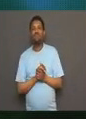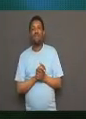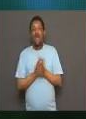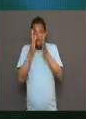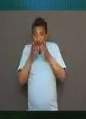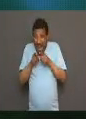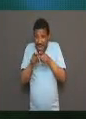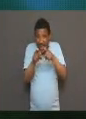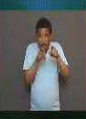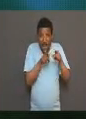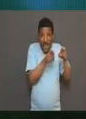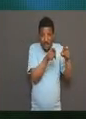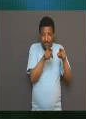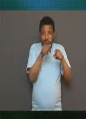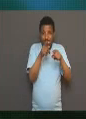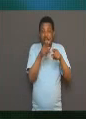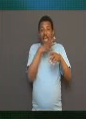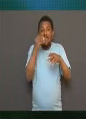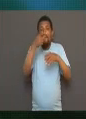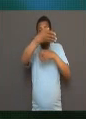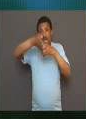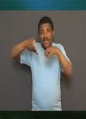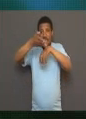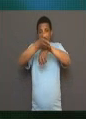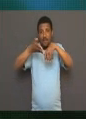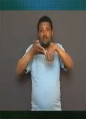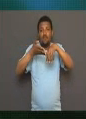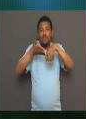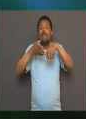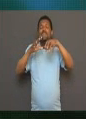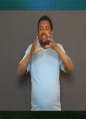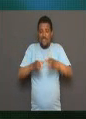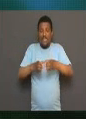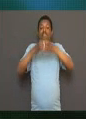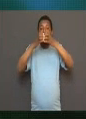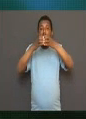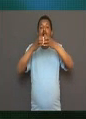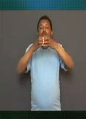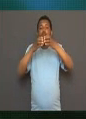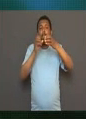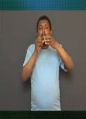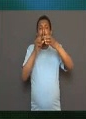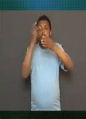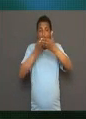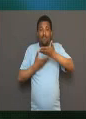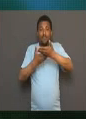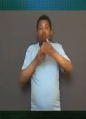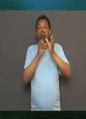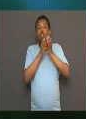is false. Parallels and meridians in cylindrical